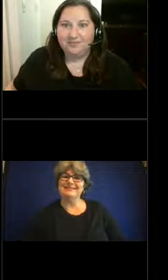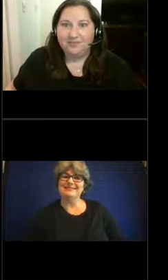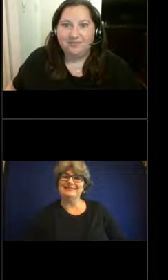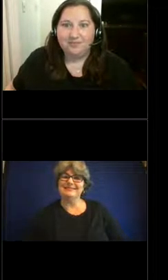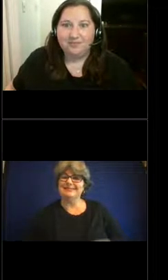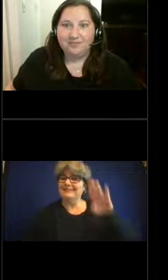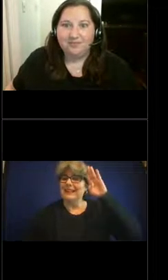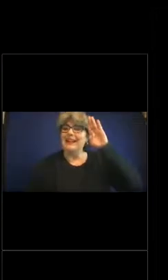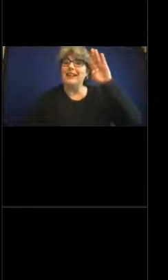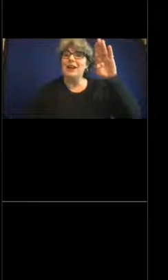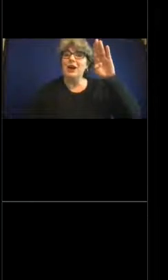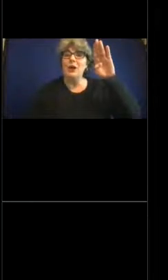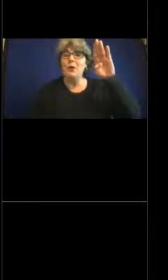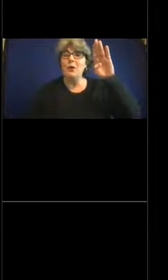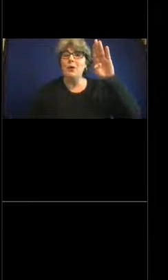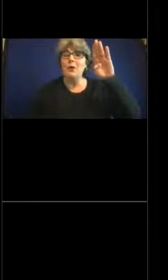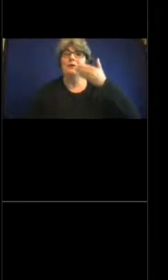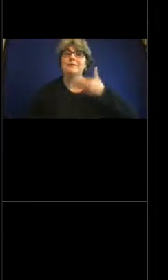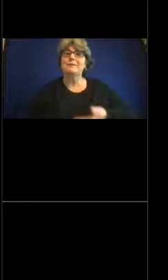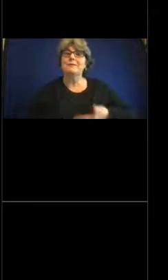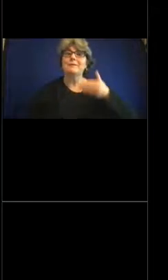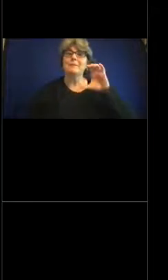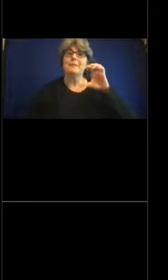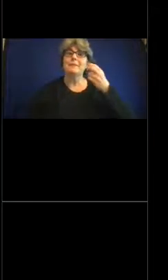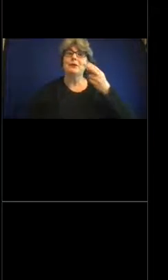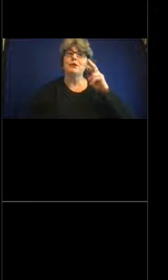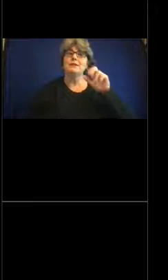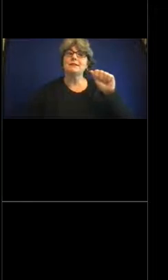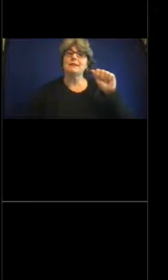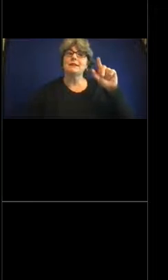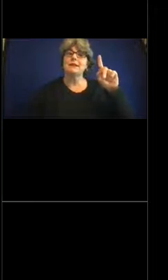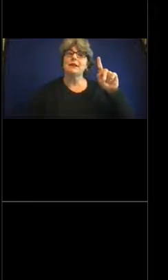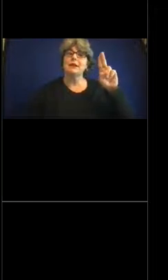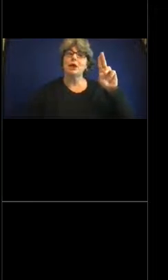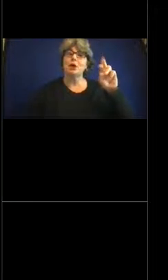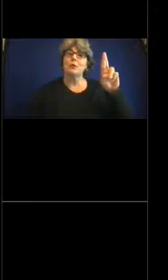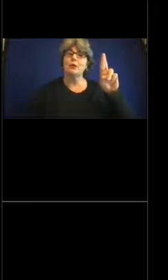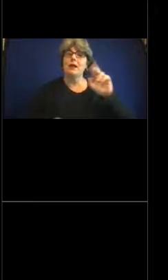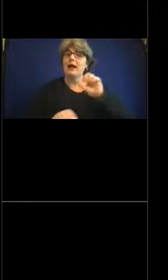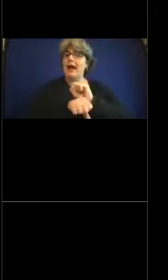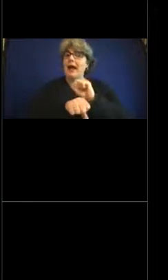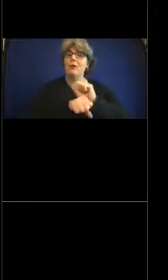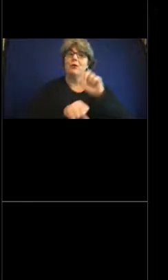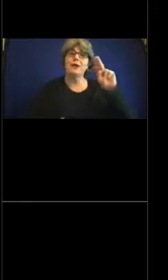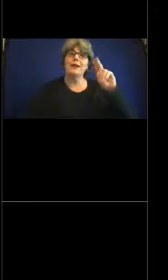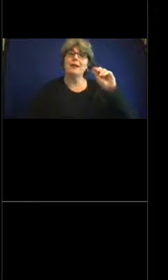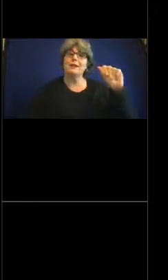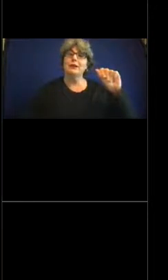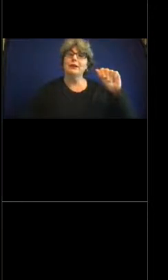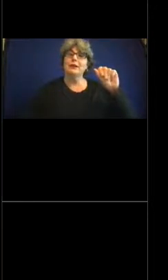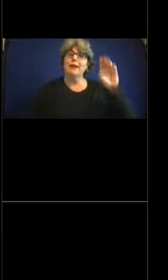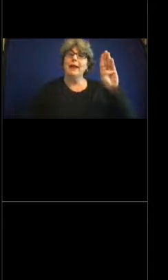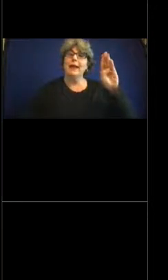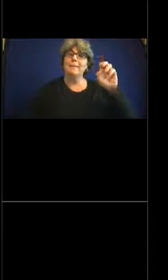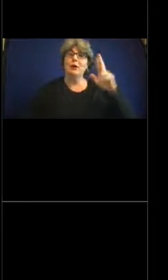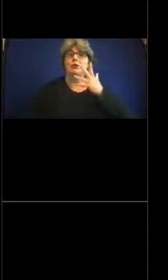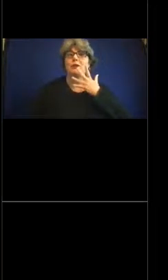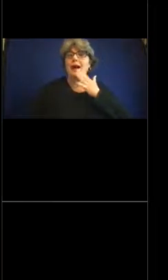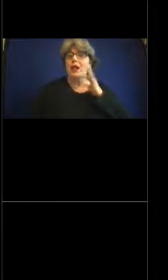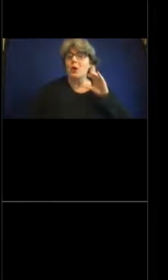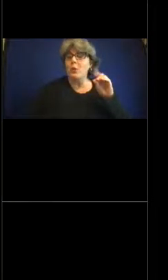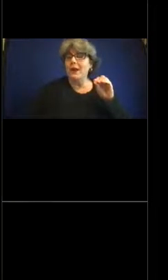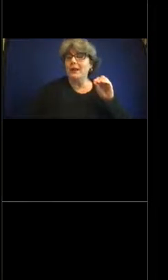Hello. My name is Christina Kumler. I work at NOAA in Boulder, Colorado.